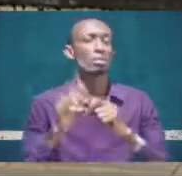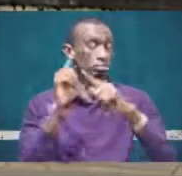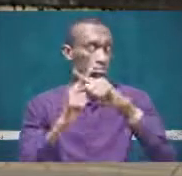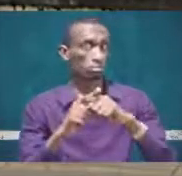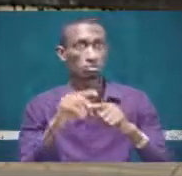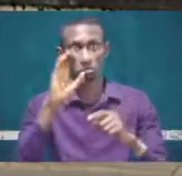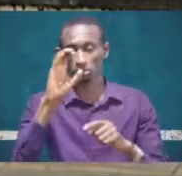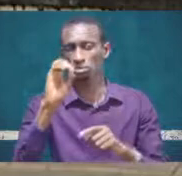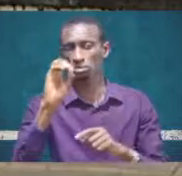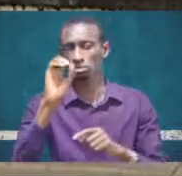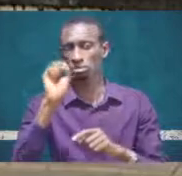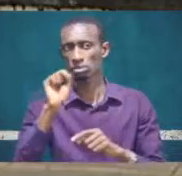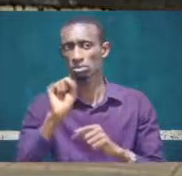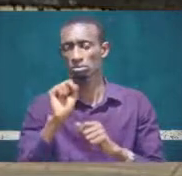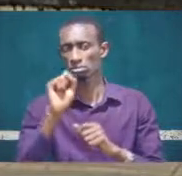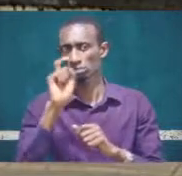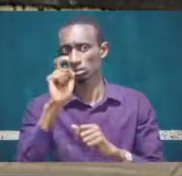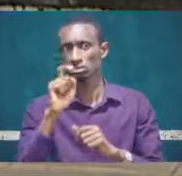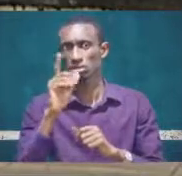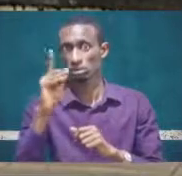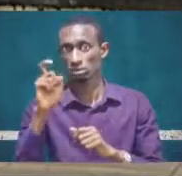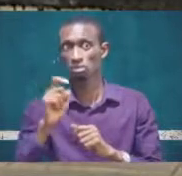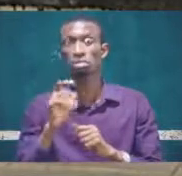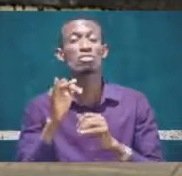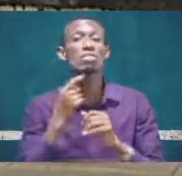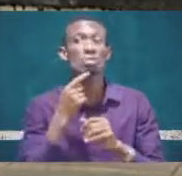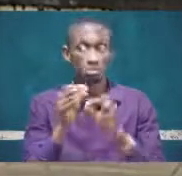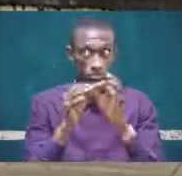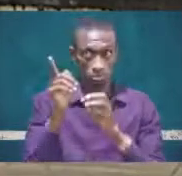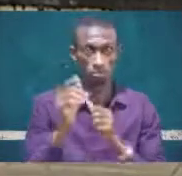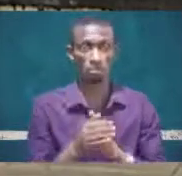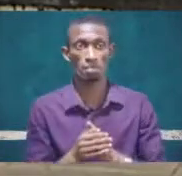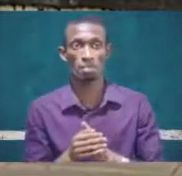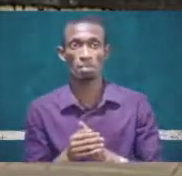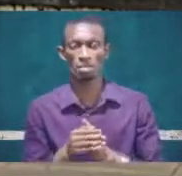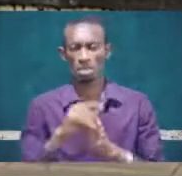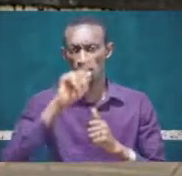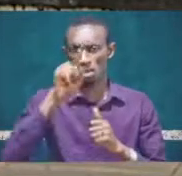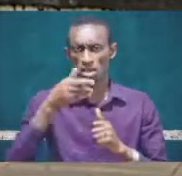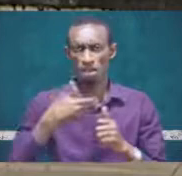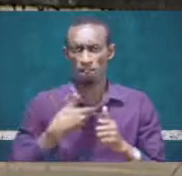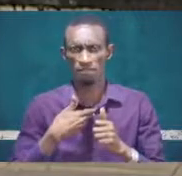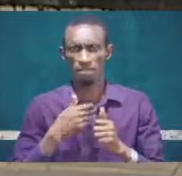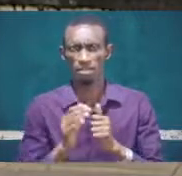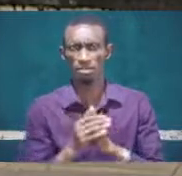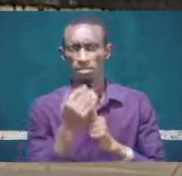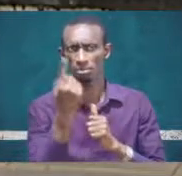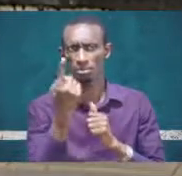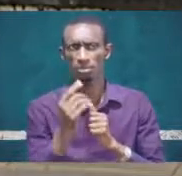x dx. And when I expand this, I'll be having